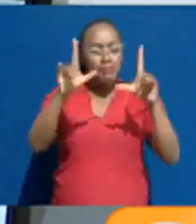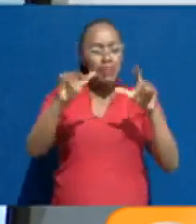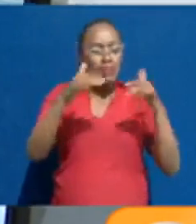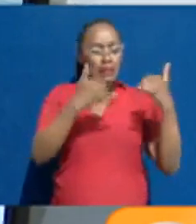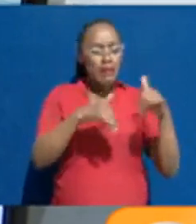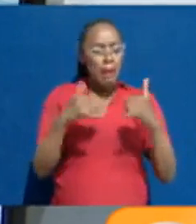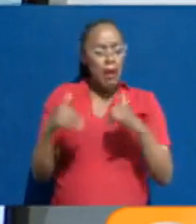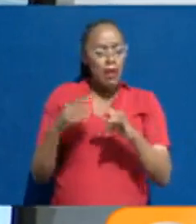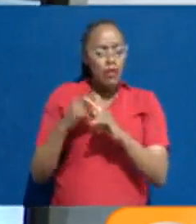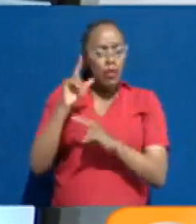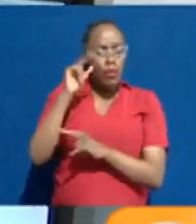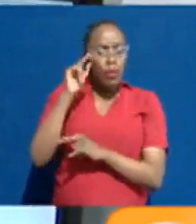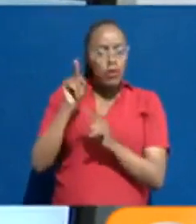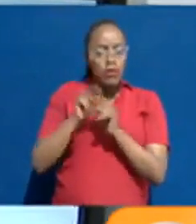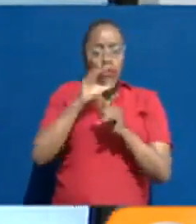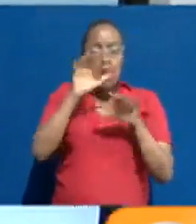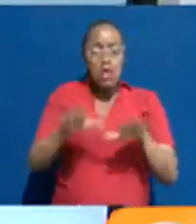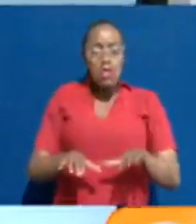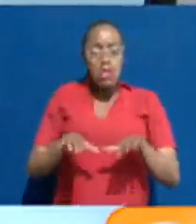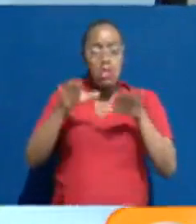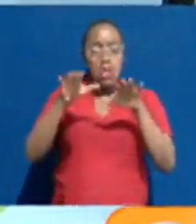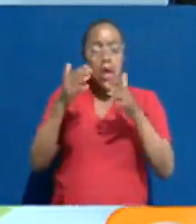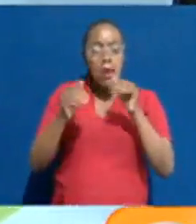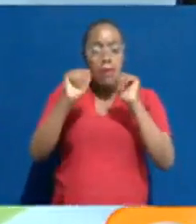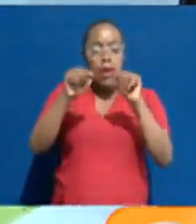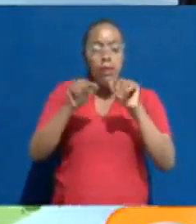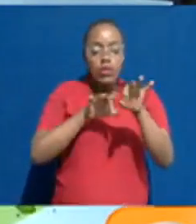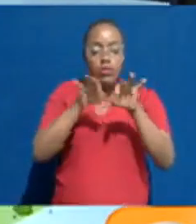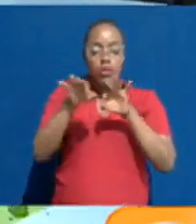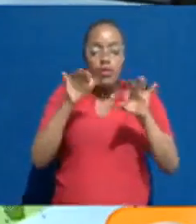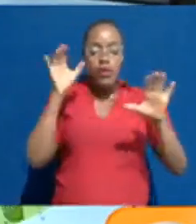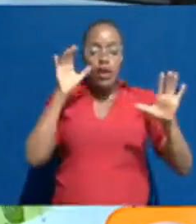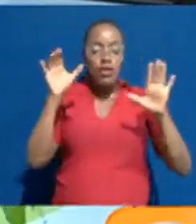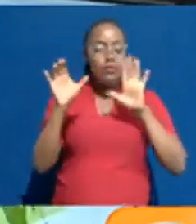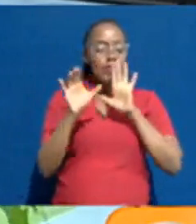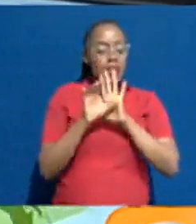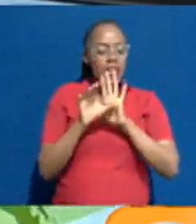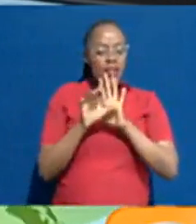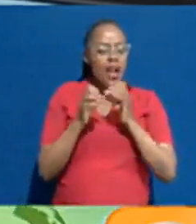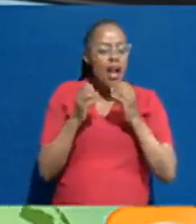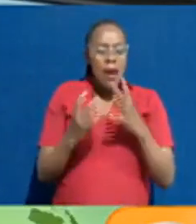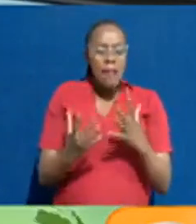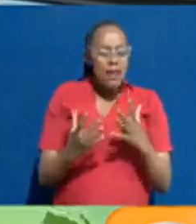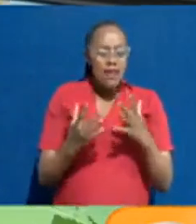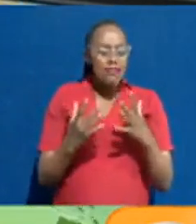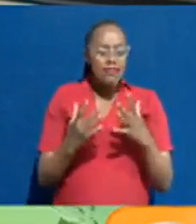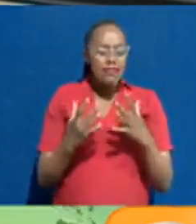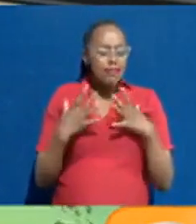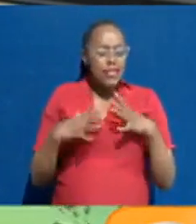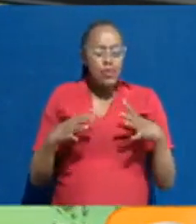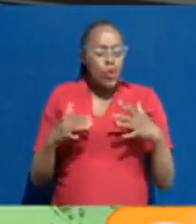Mombasa, especially with the floods. But give us a countrywide picture. What are the numbers for today?